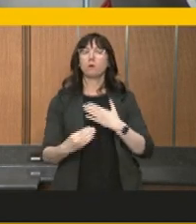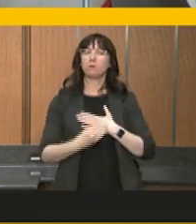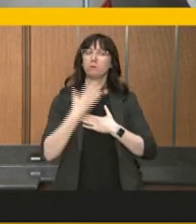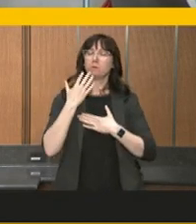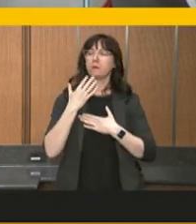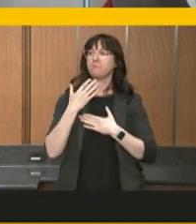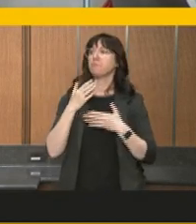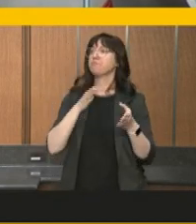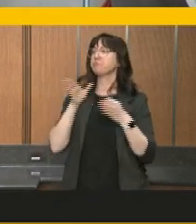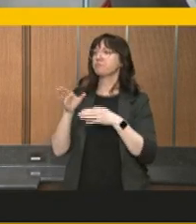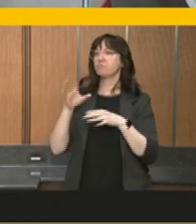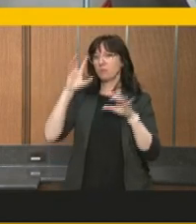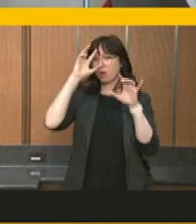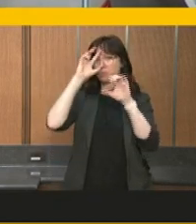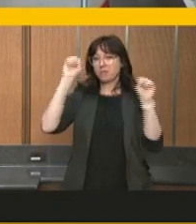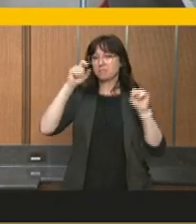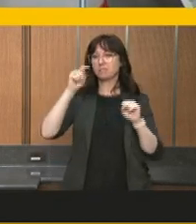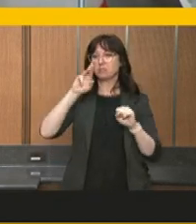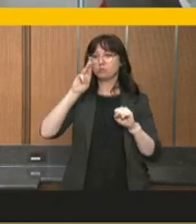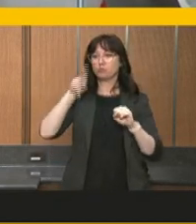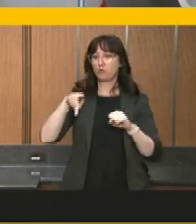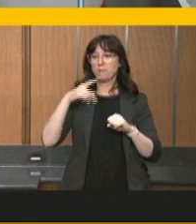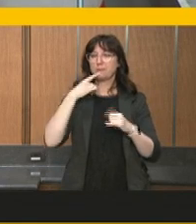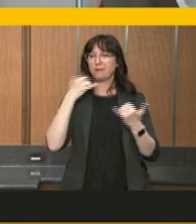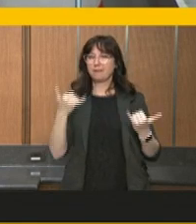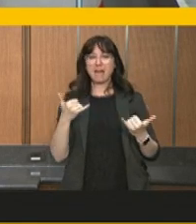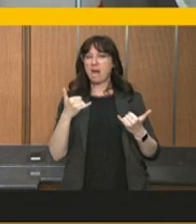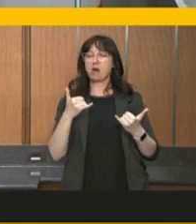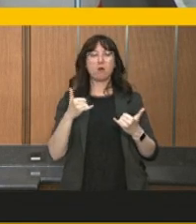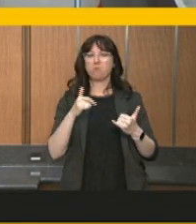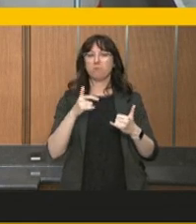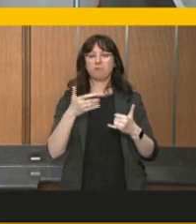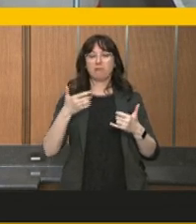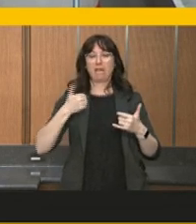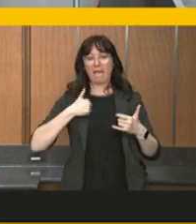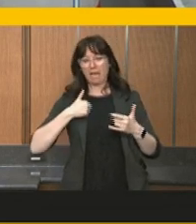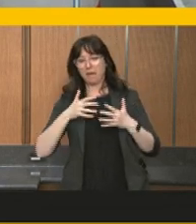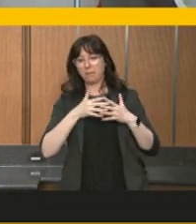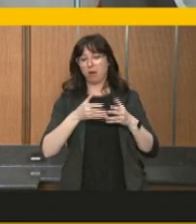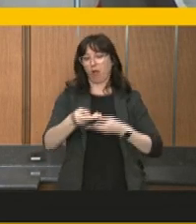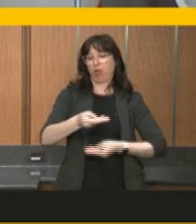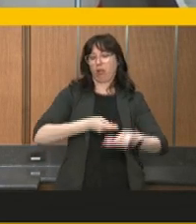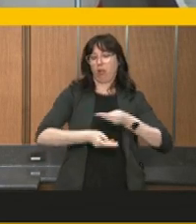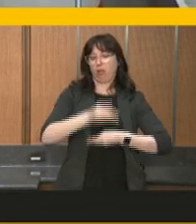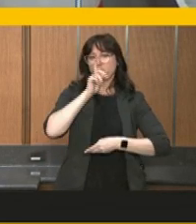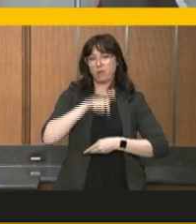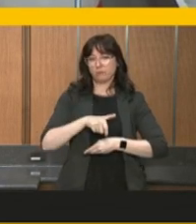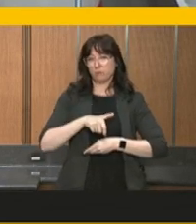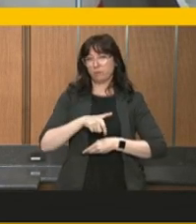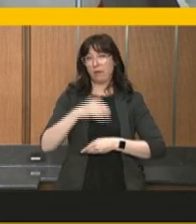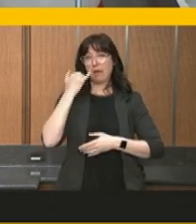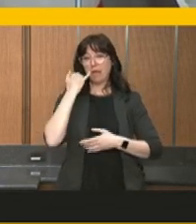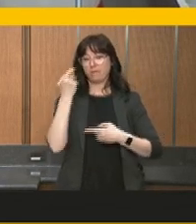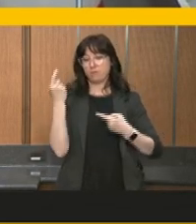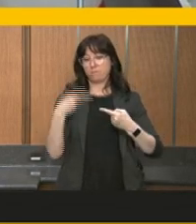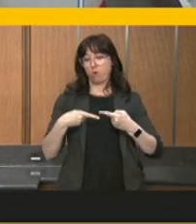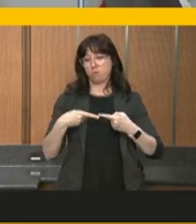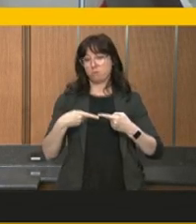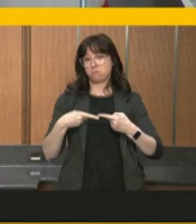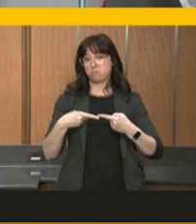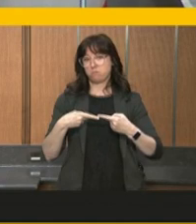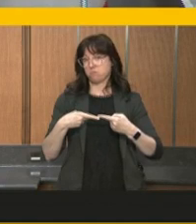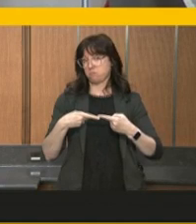said, quote, it's not pertaining at this moment to trade between the two countries. Could border measures affect trade and what could be the